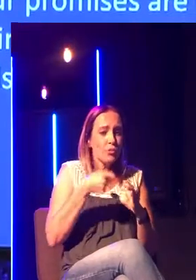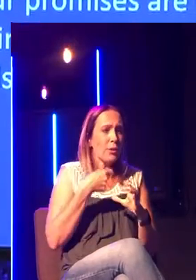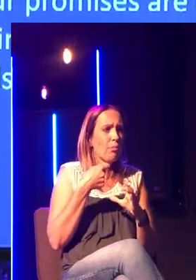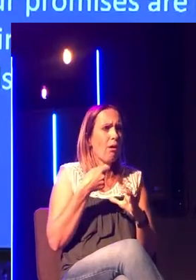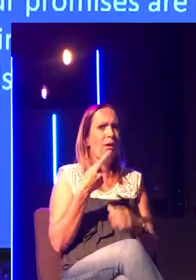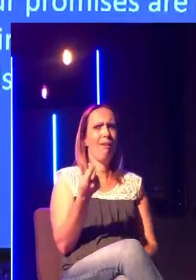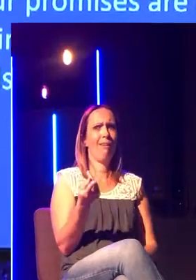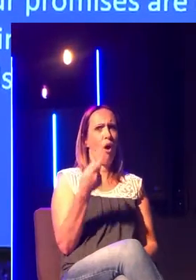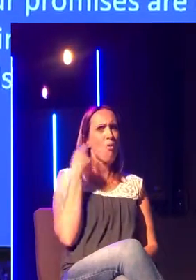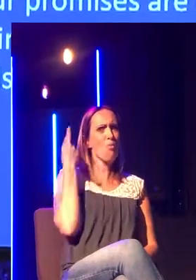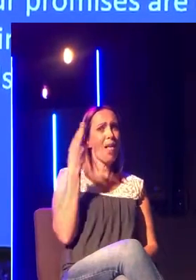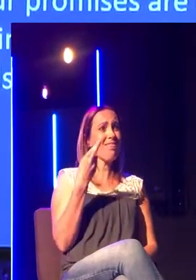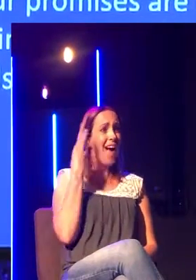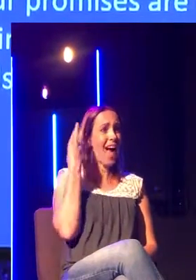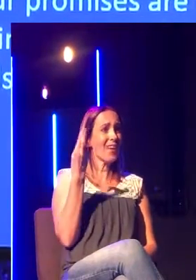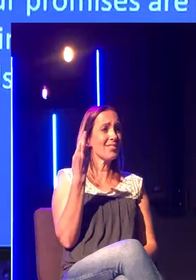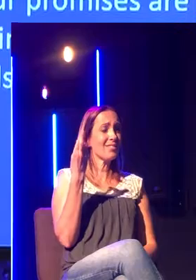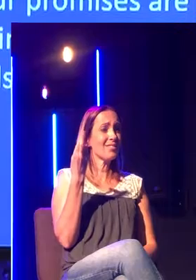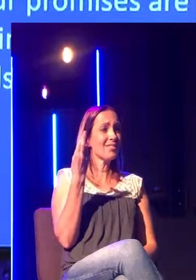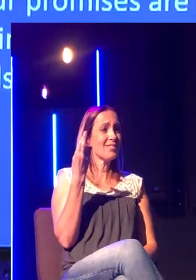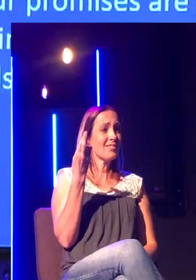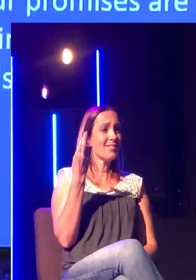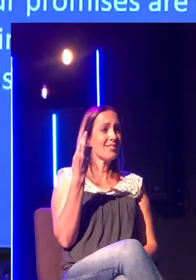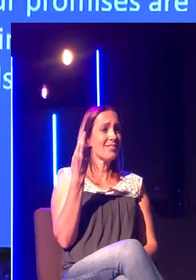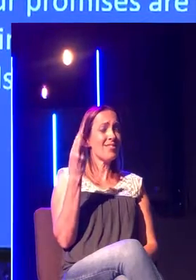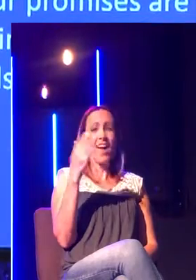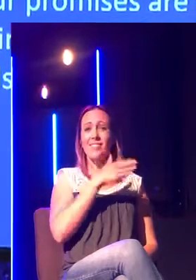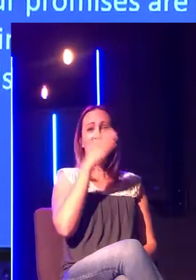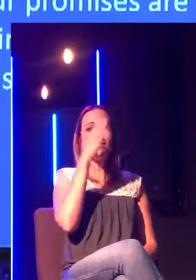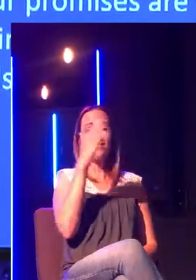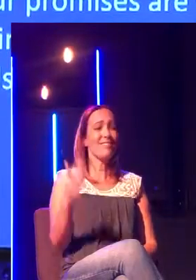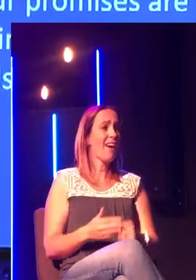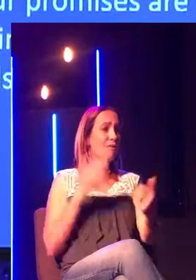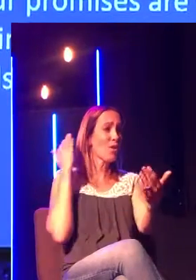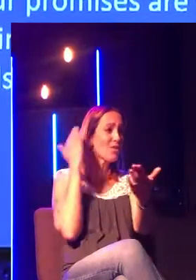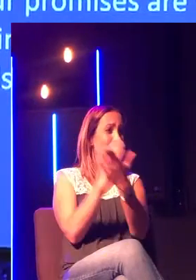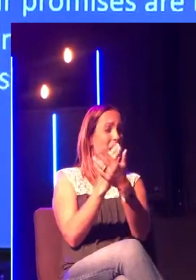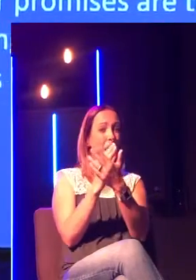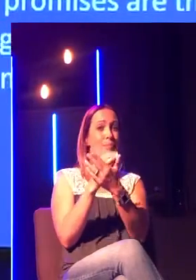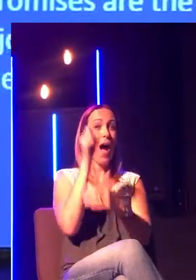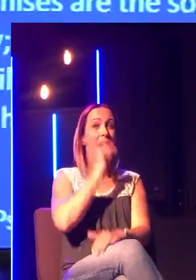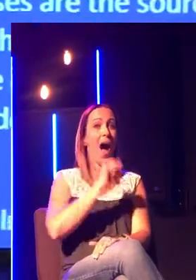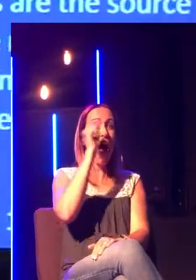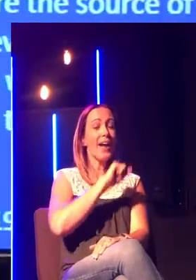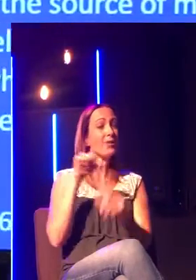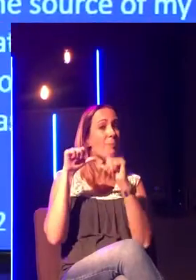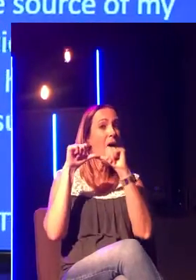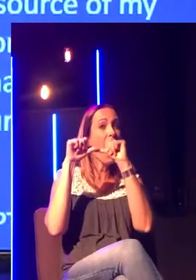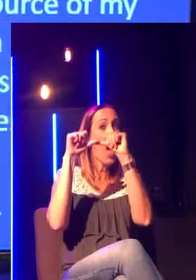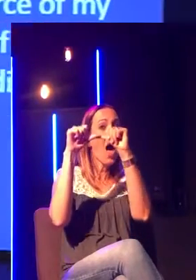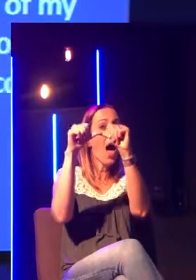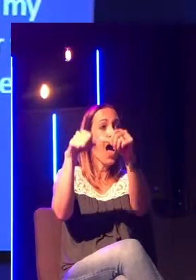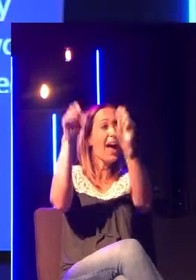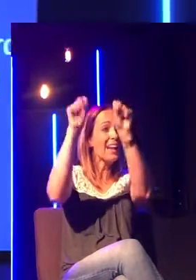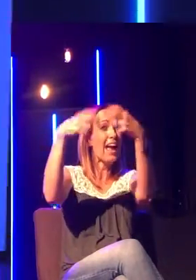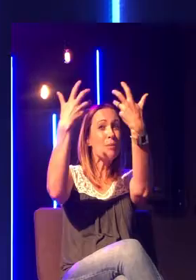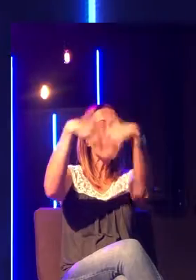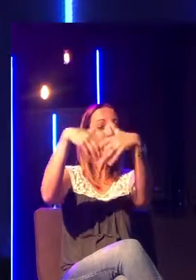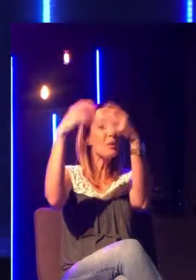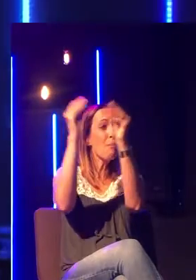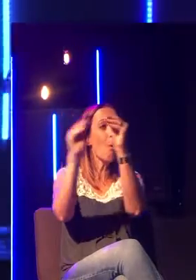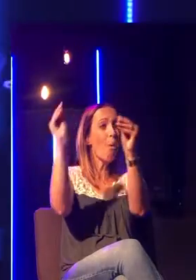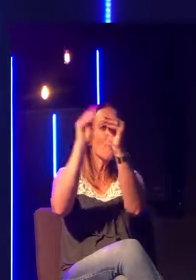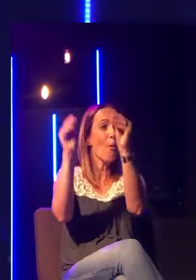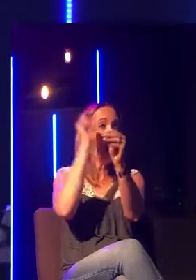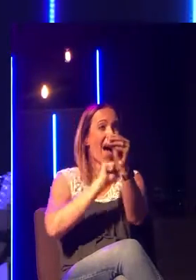you realize that there is this source of unending joy wrapped up in this machine? I think the